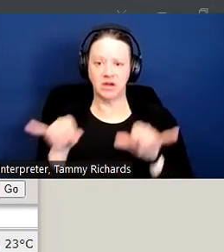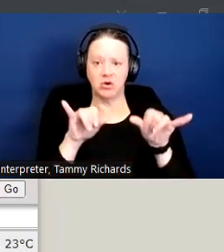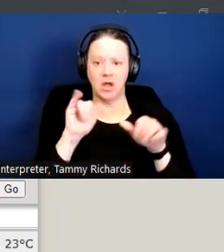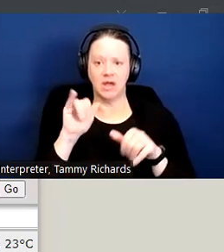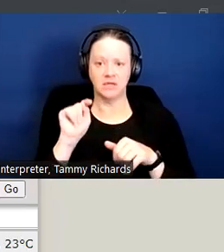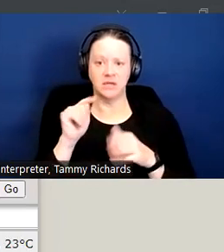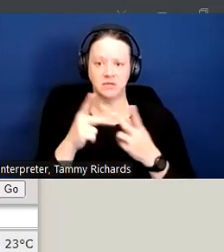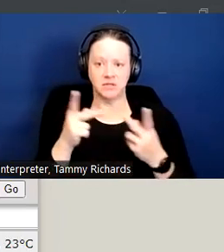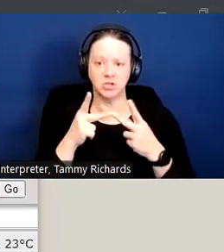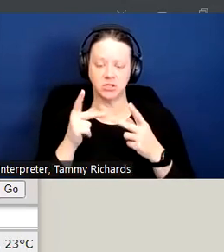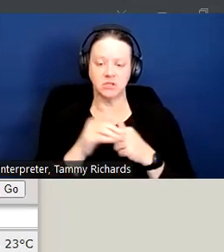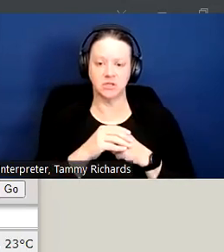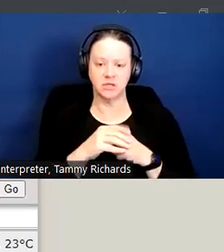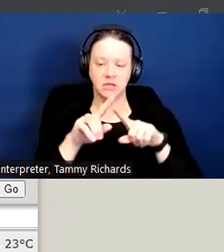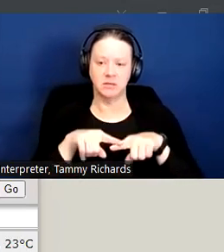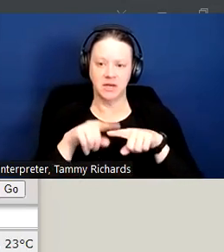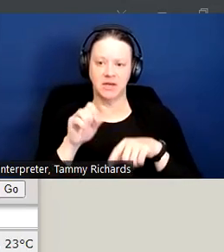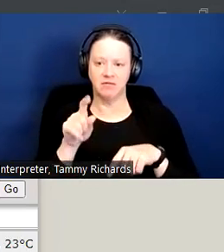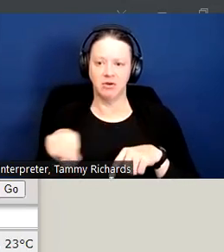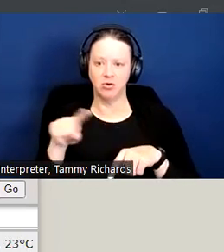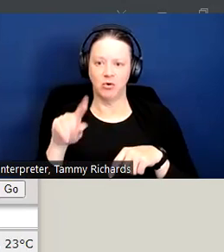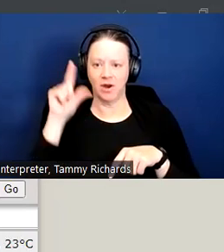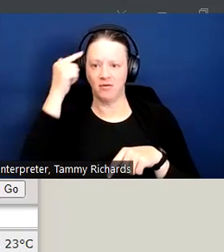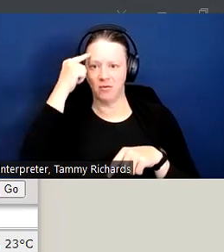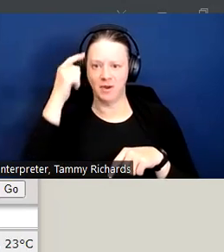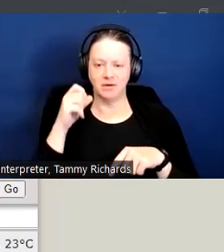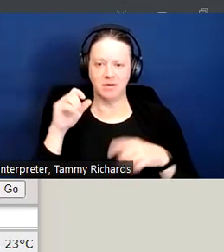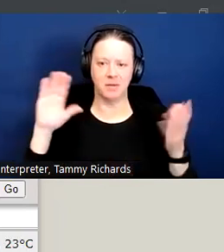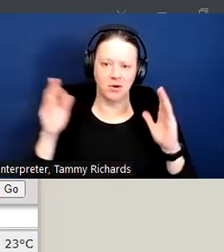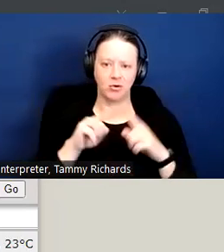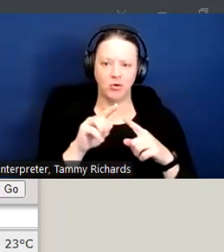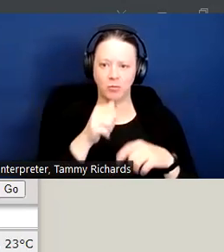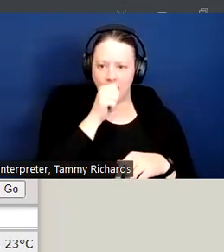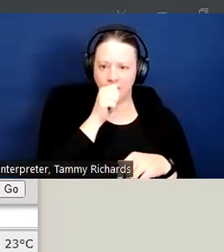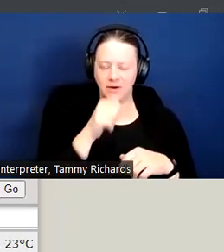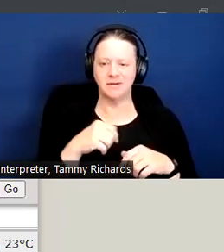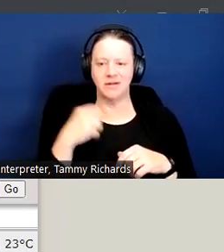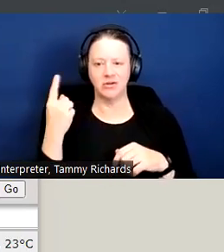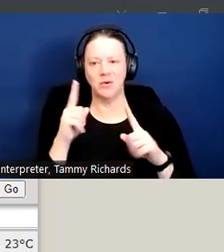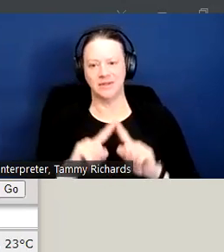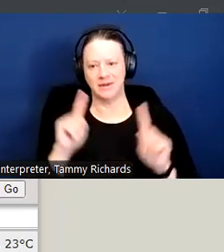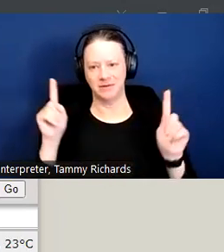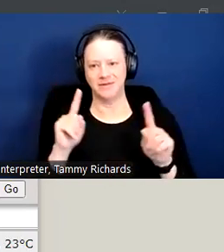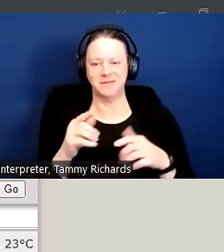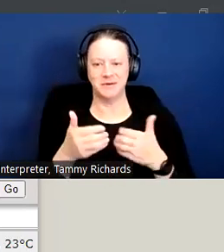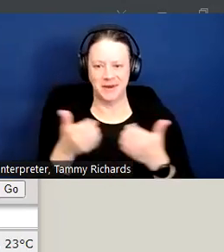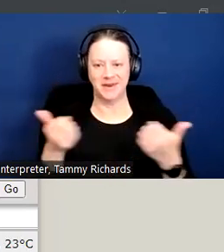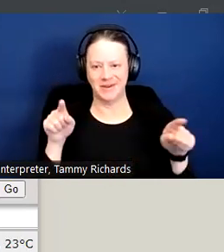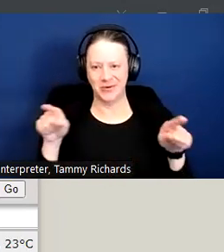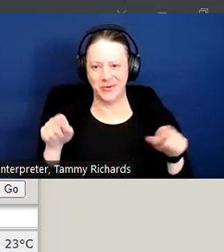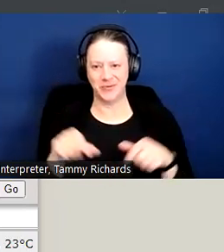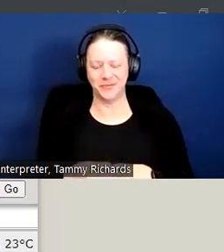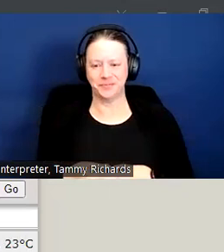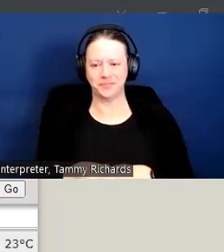positions, depending on if you're government versus private. There's always that difference between the two.